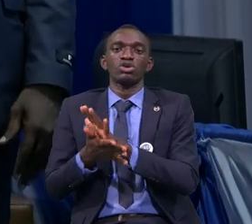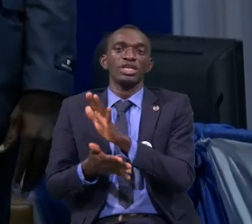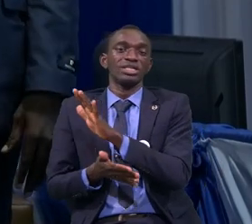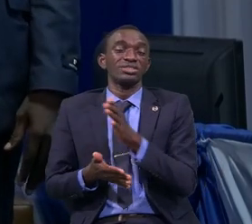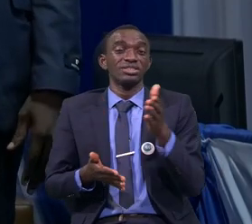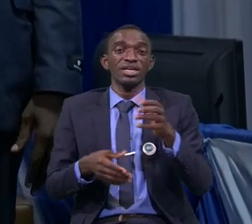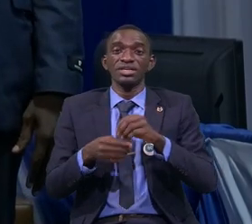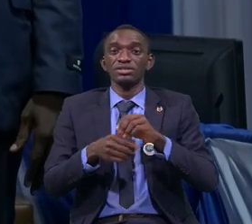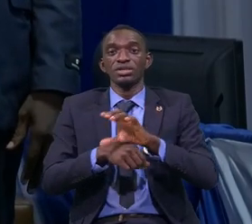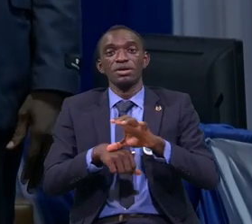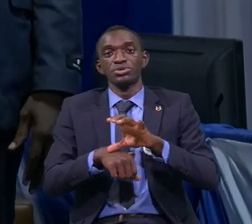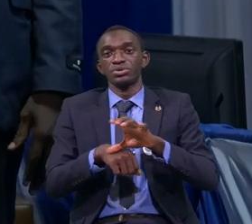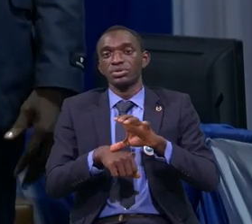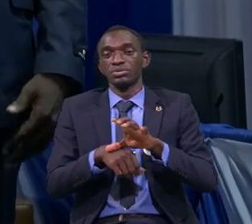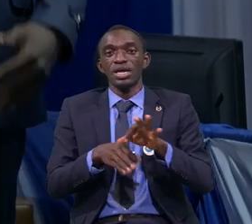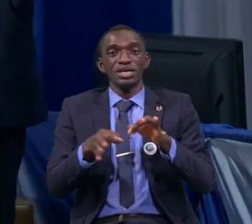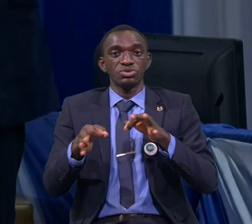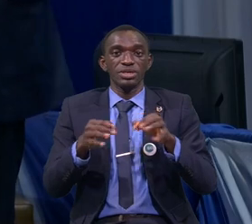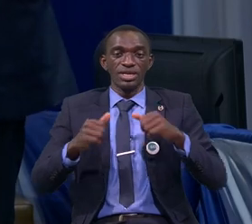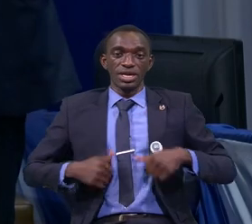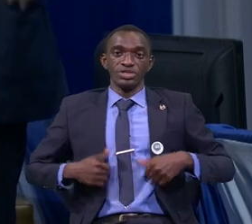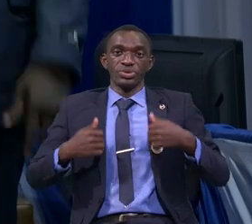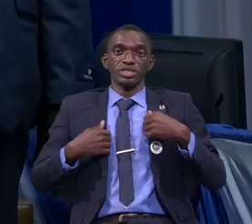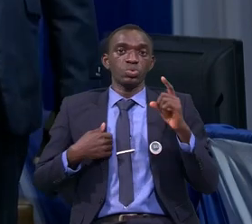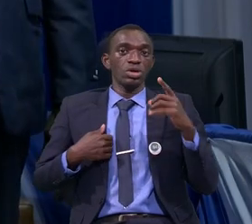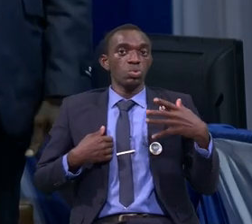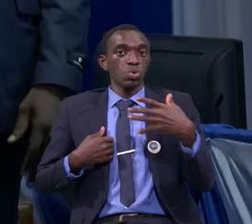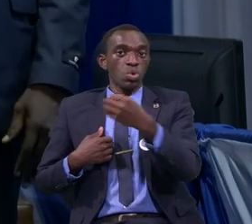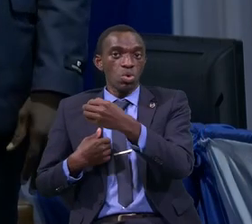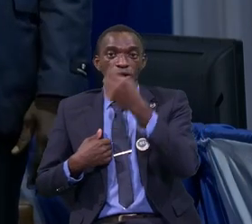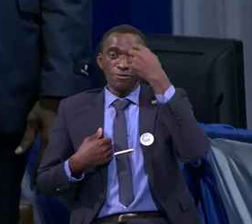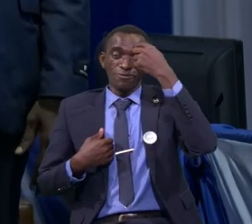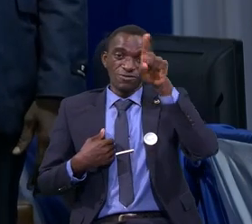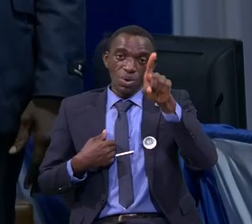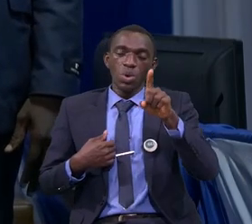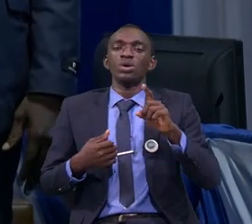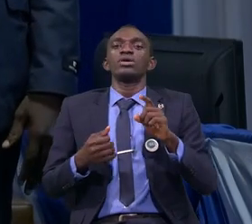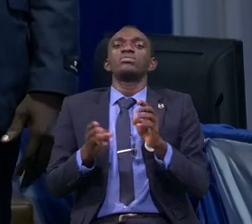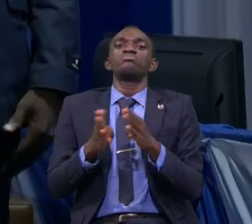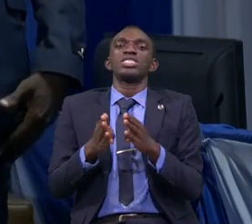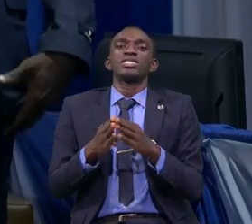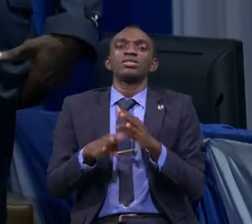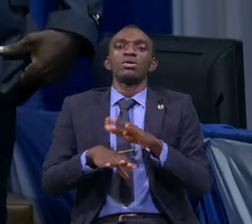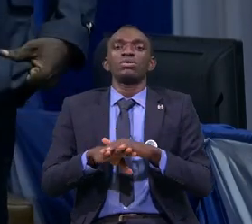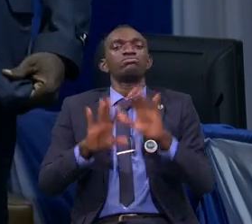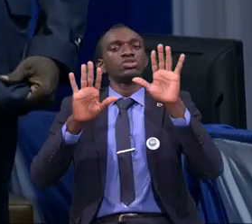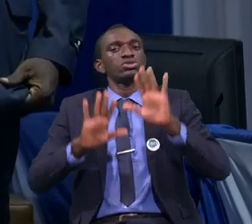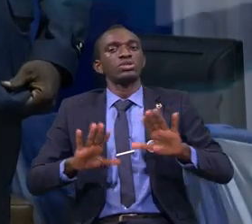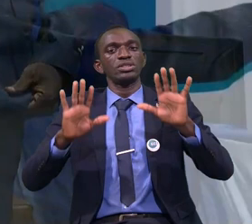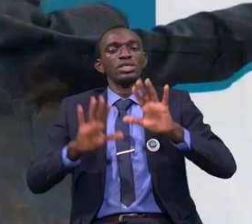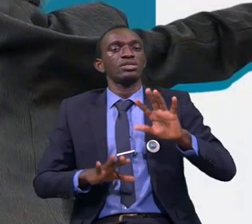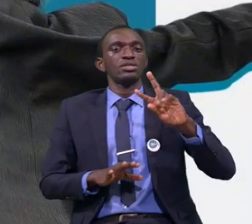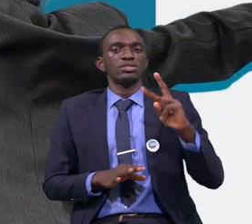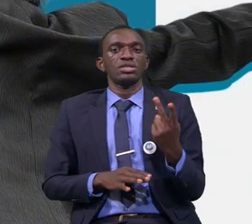and before Atlanta College. So make sure you come there,